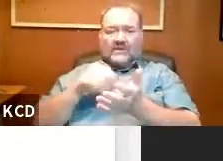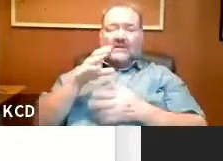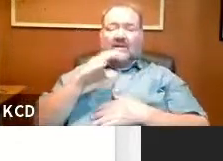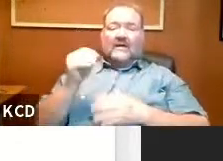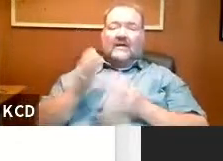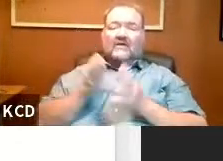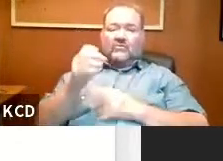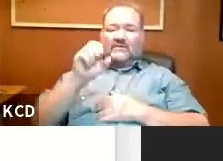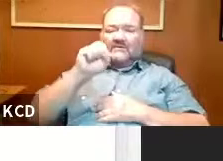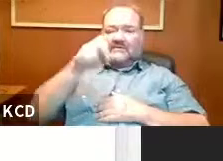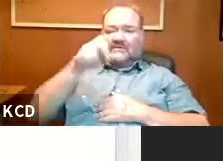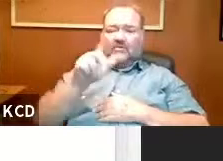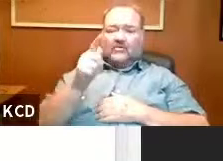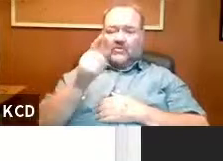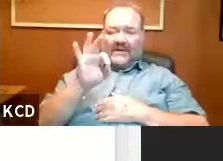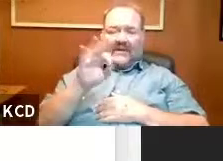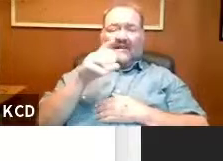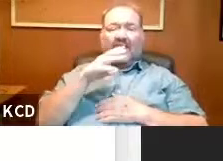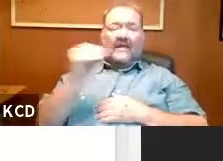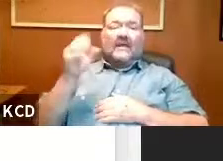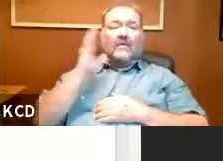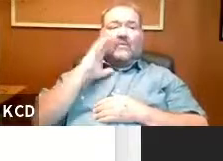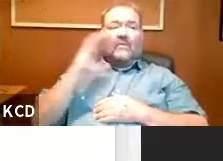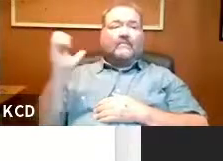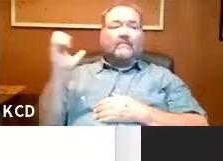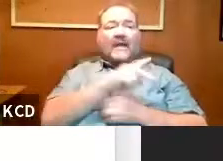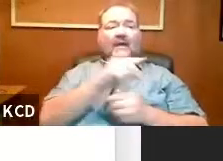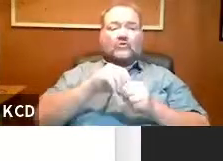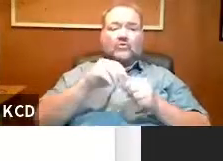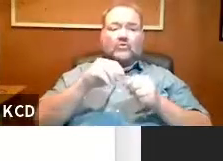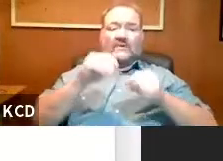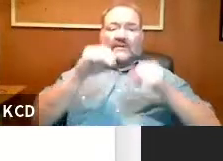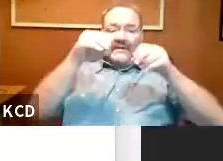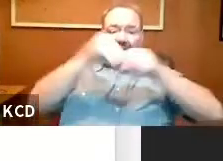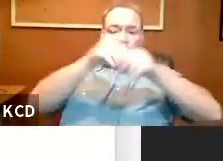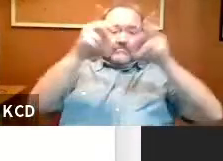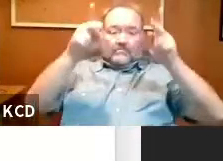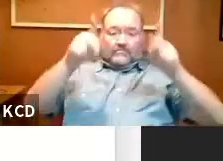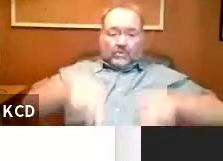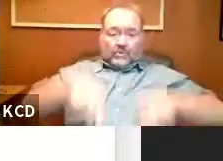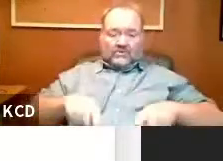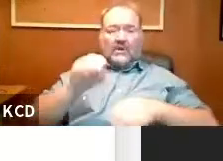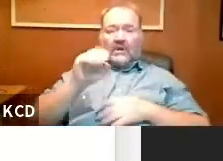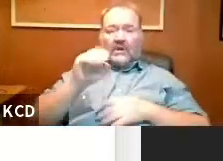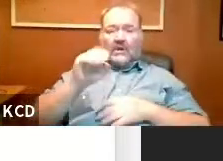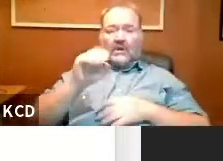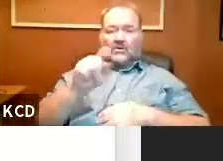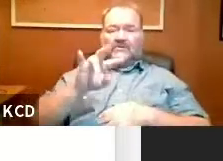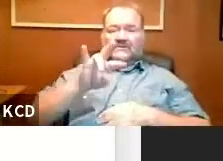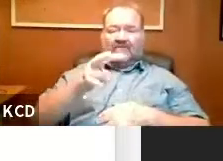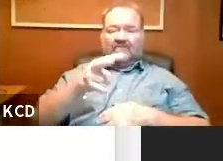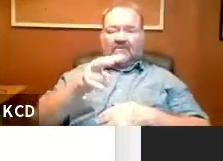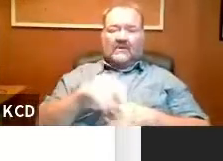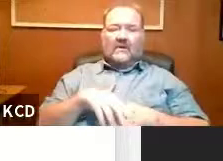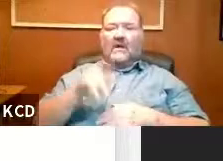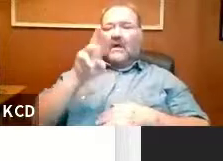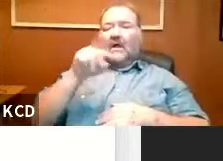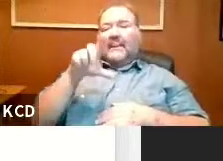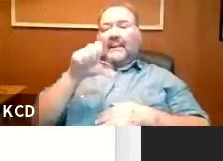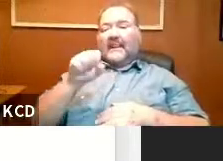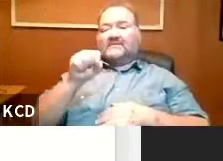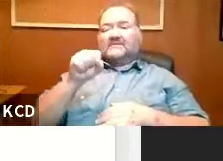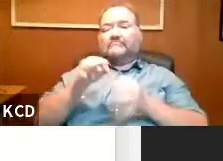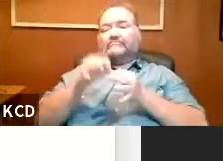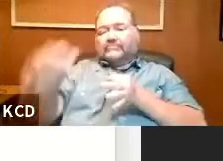29th, and they will return to in-person instruction on October 7th, unless otherwise notified. And this decision